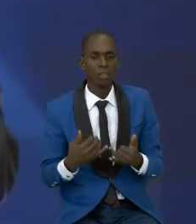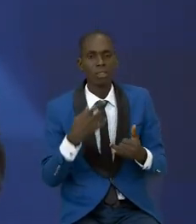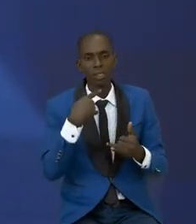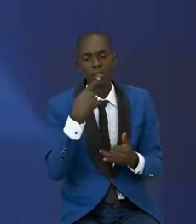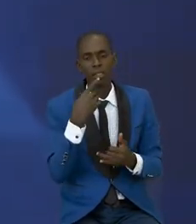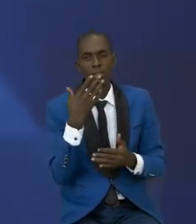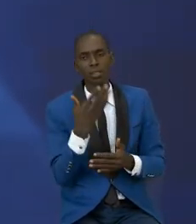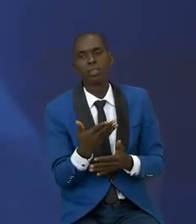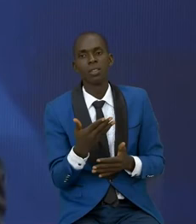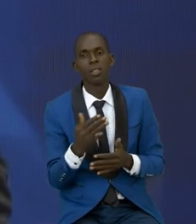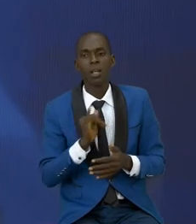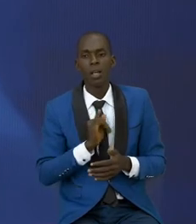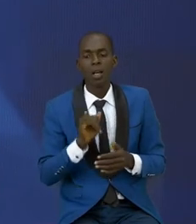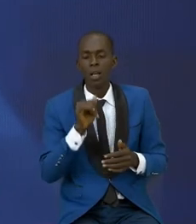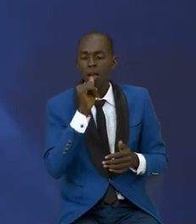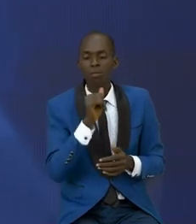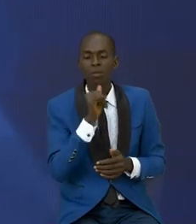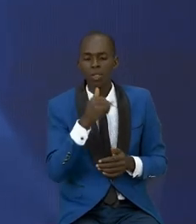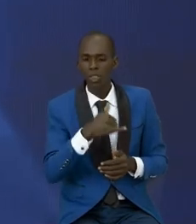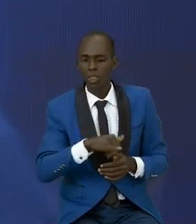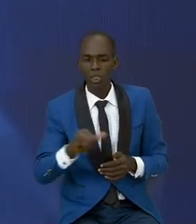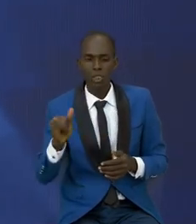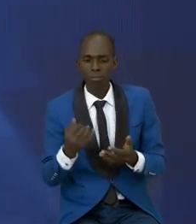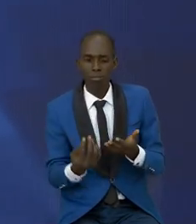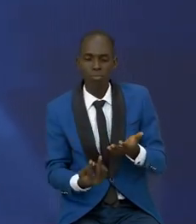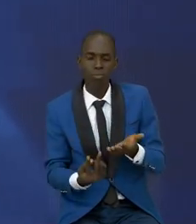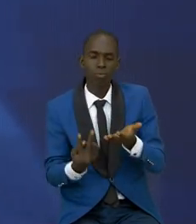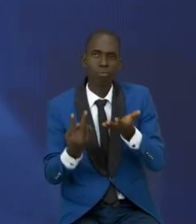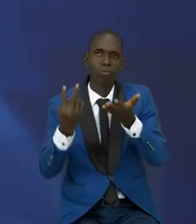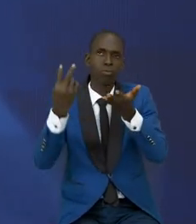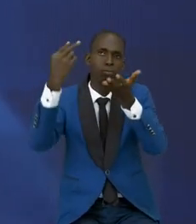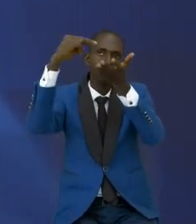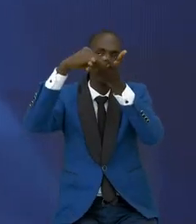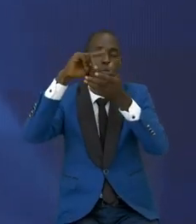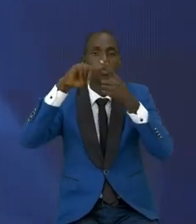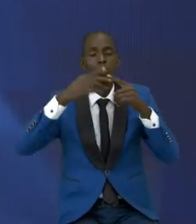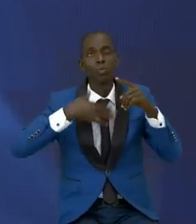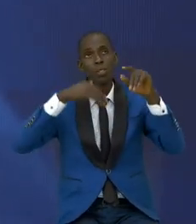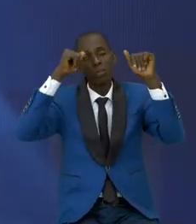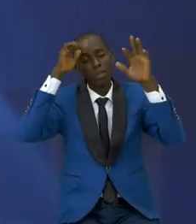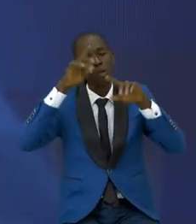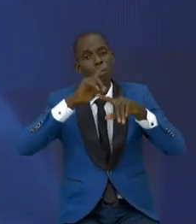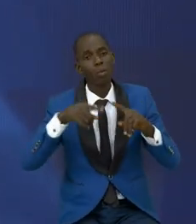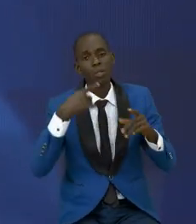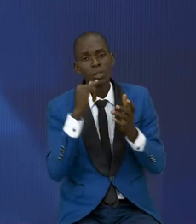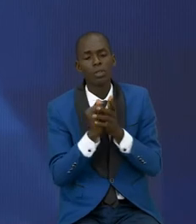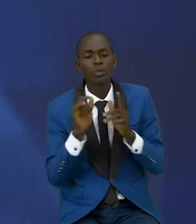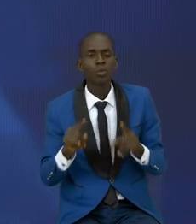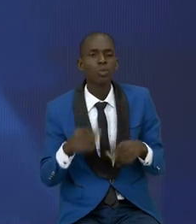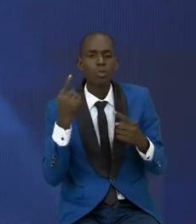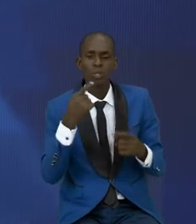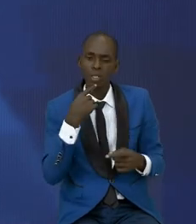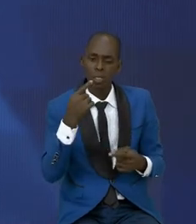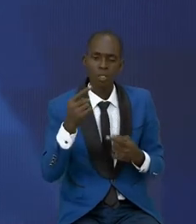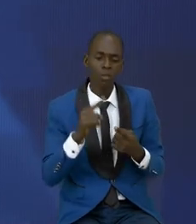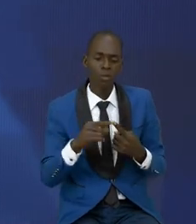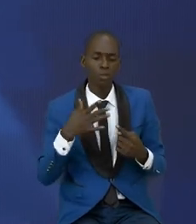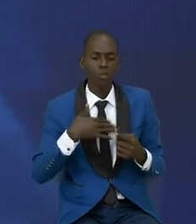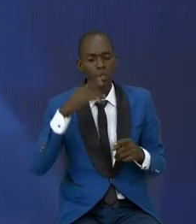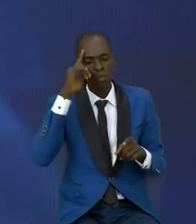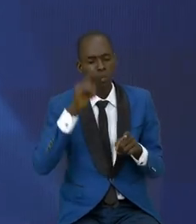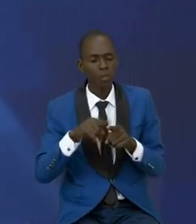I have not yet ascended to my Father, but go and tell my brethren and say unto